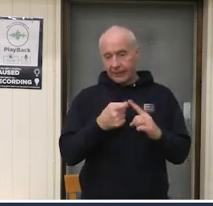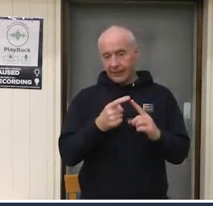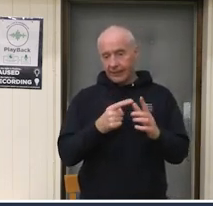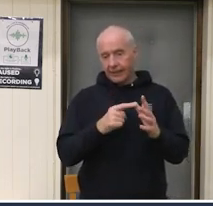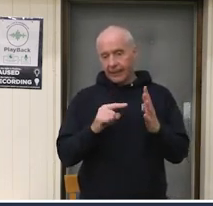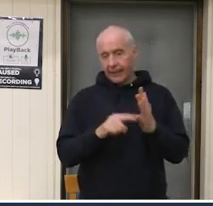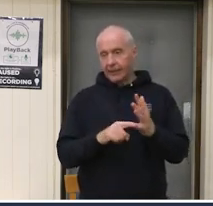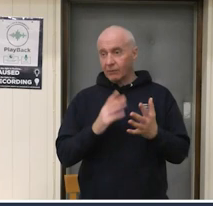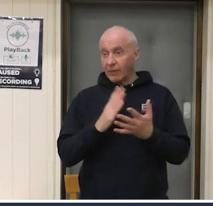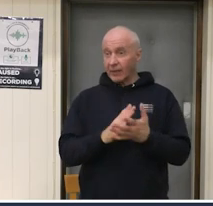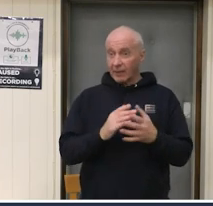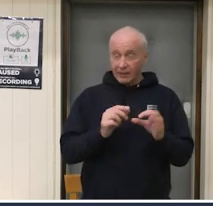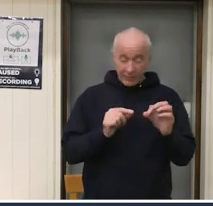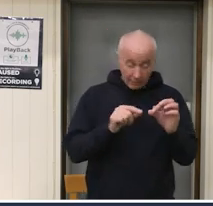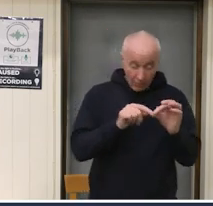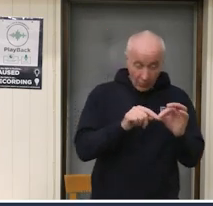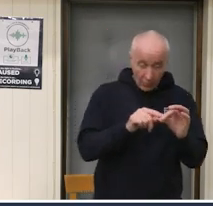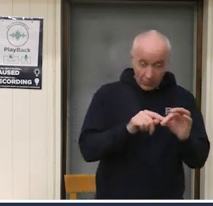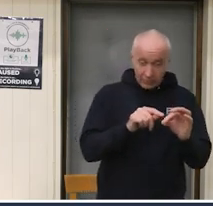volume, right?